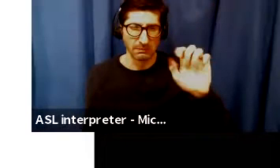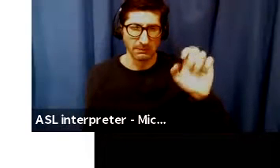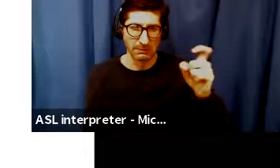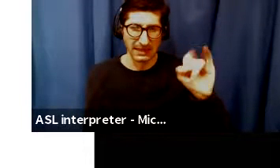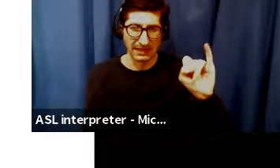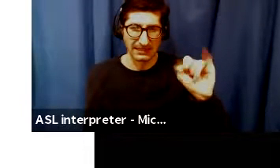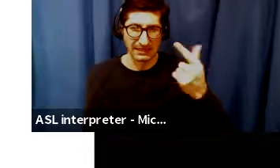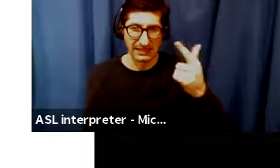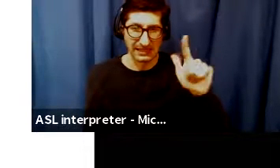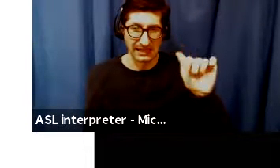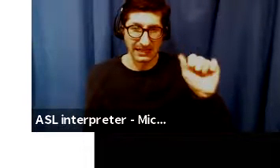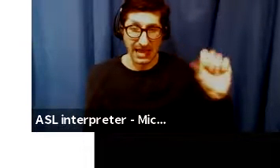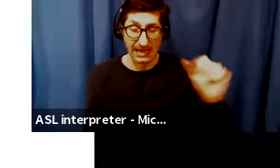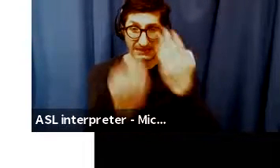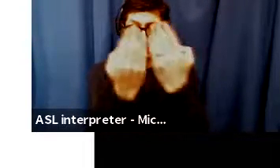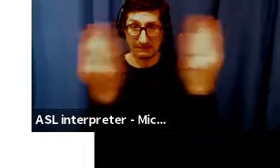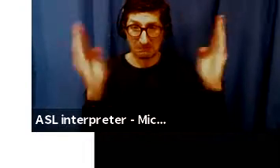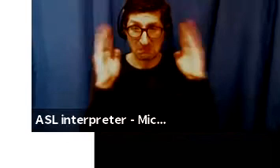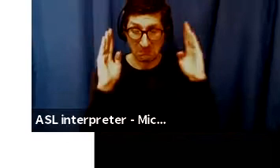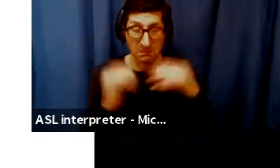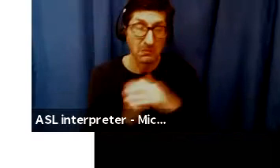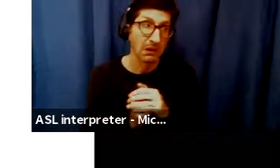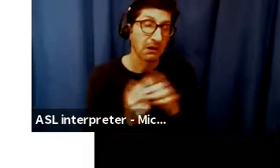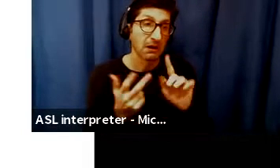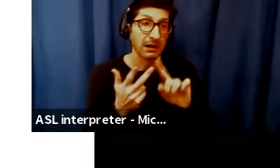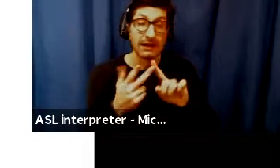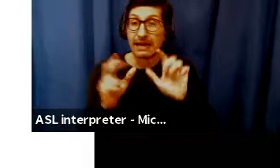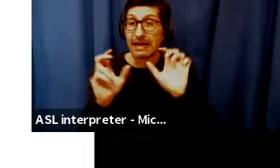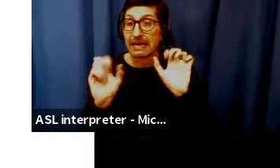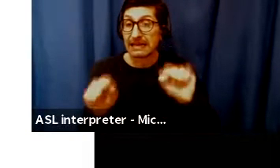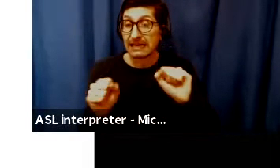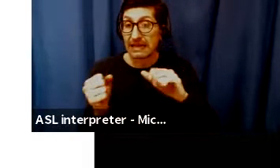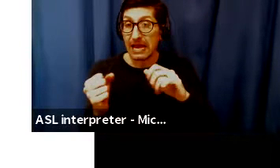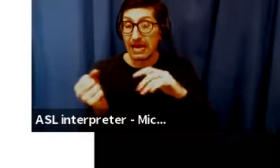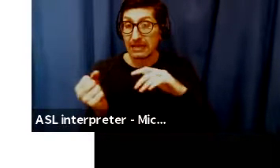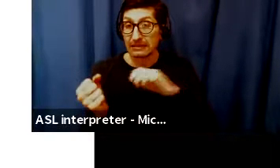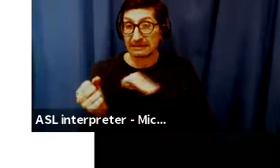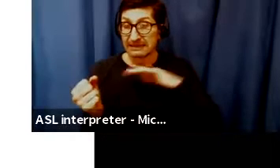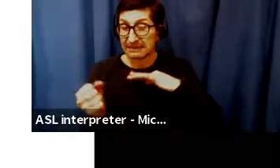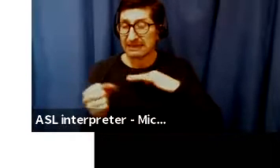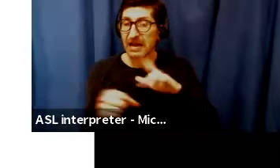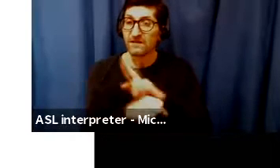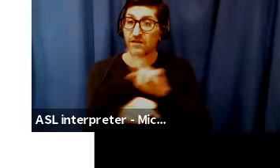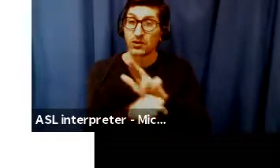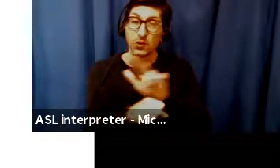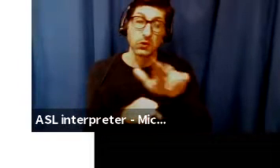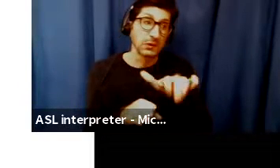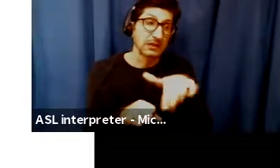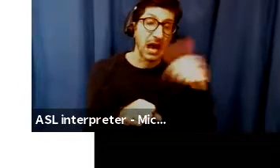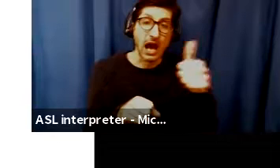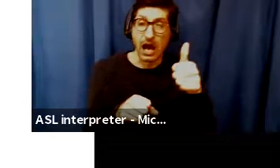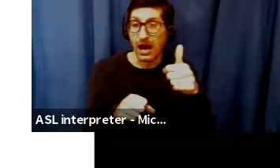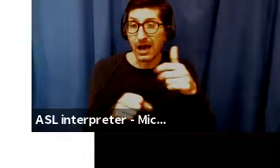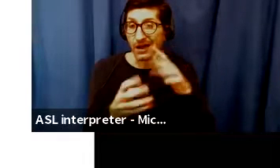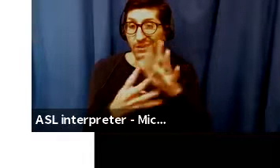providing protection? Let's say for the medical providers, is it multiple masks or is it masks